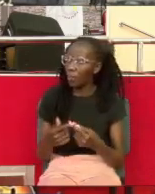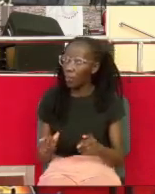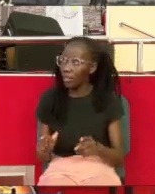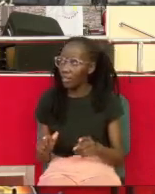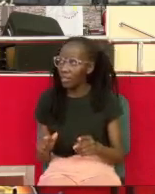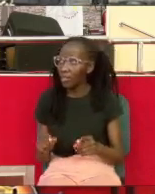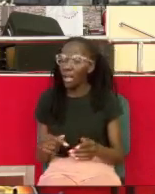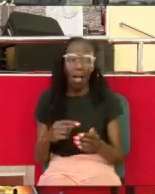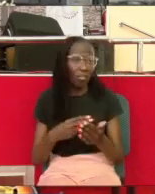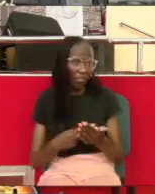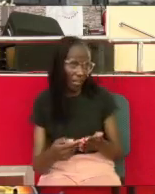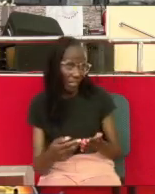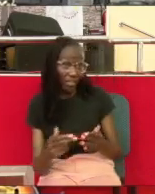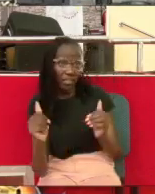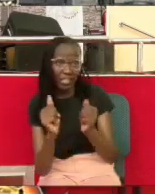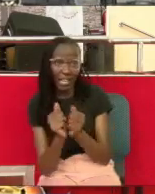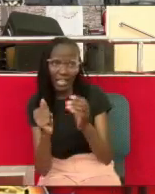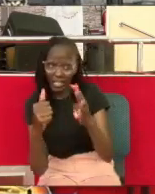in verse 19.